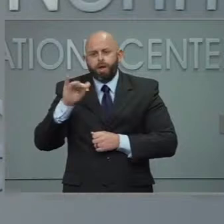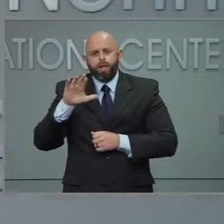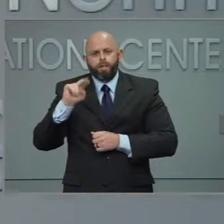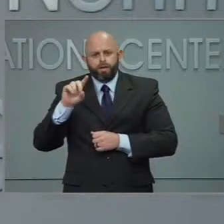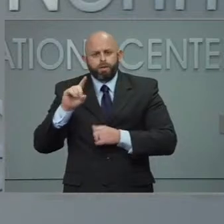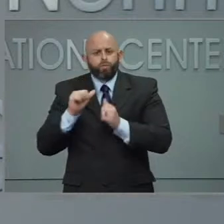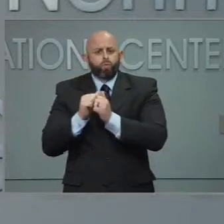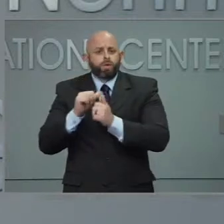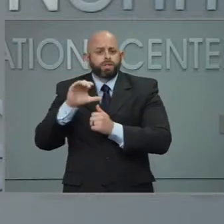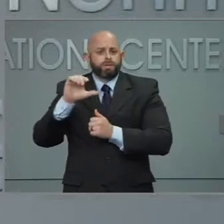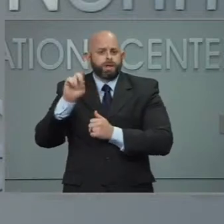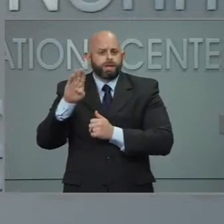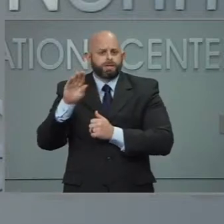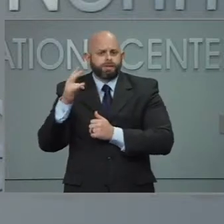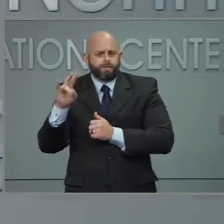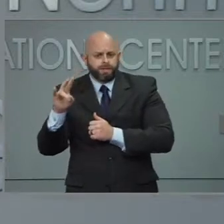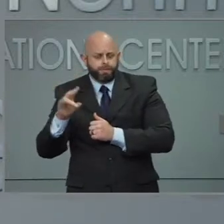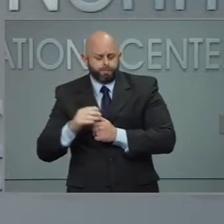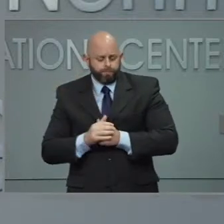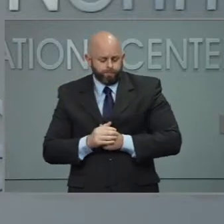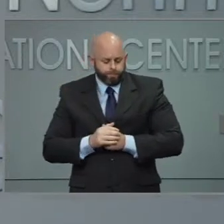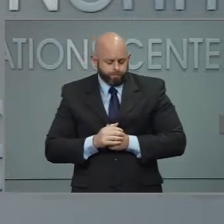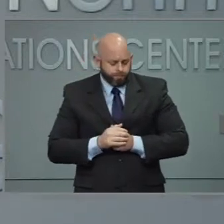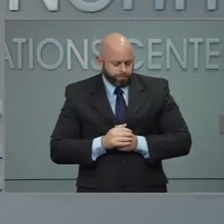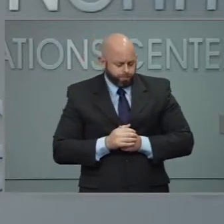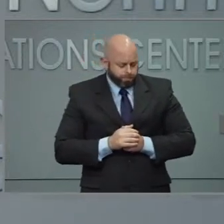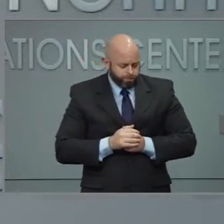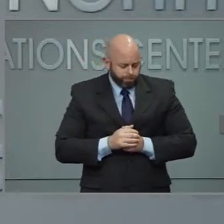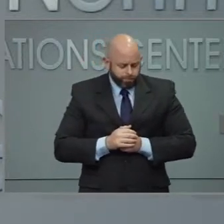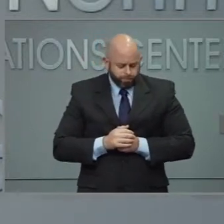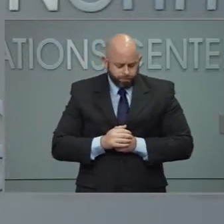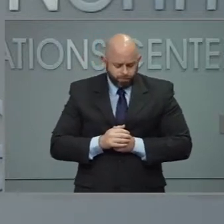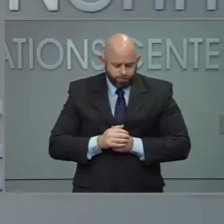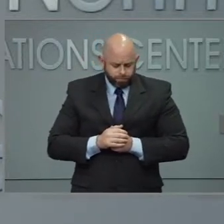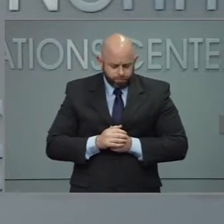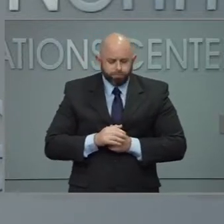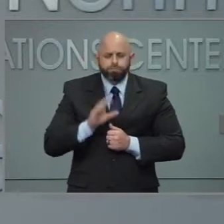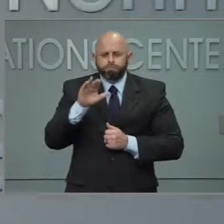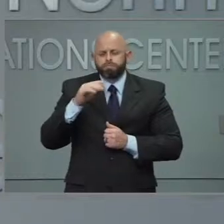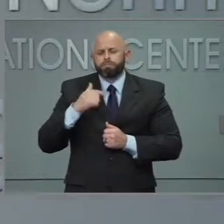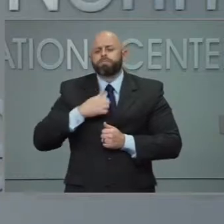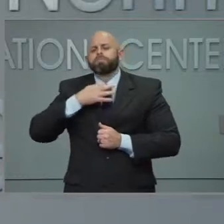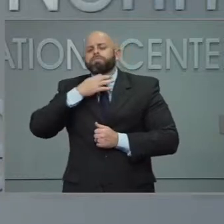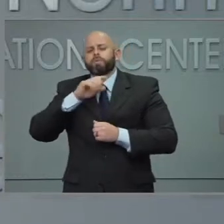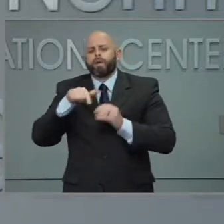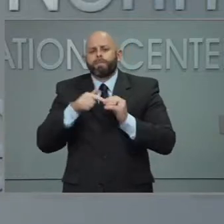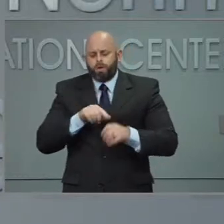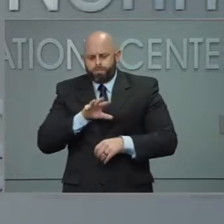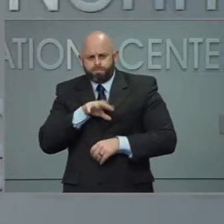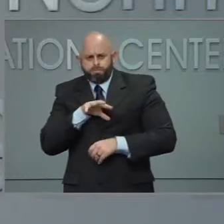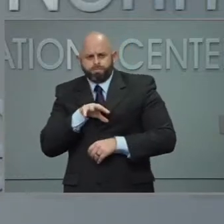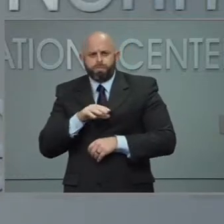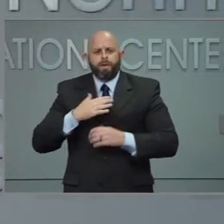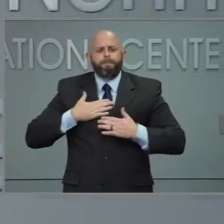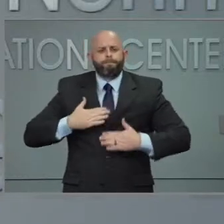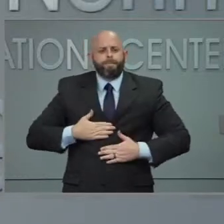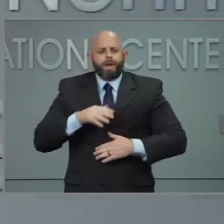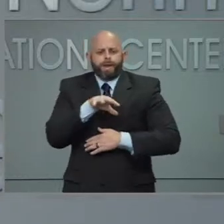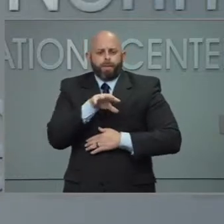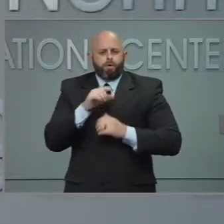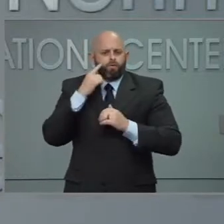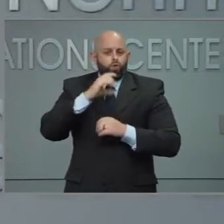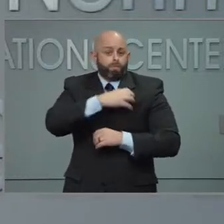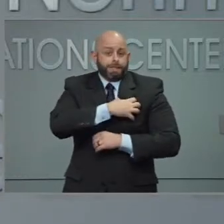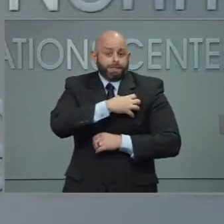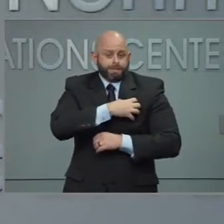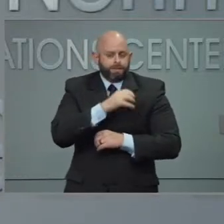I want to ask first, more specifically related to the proposed body camera legislation. I know you talked about you supporting presuming those records be